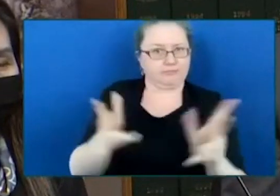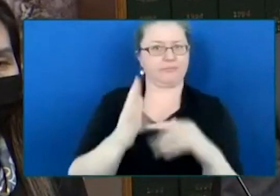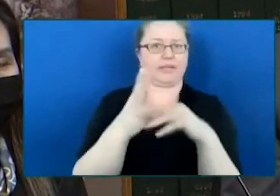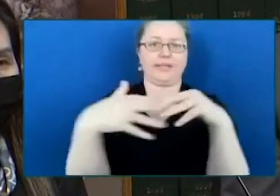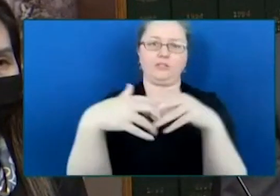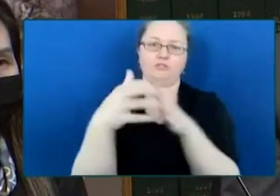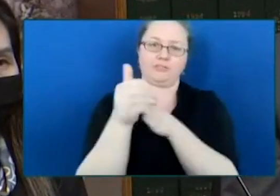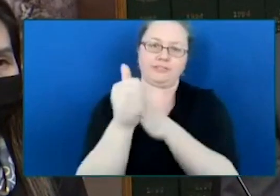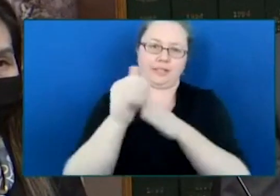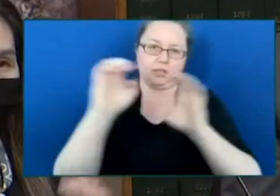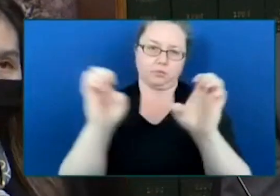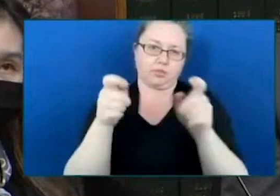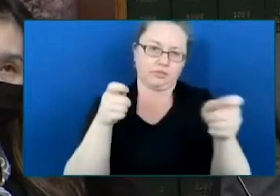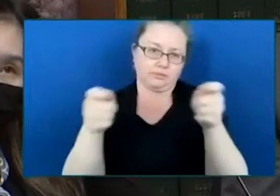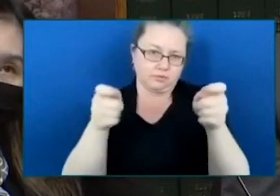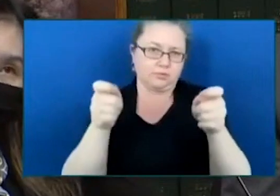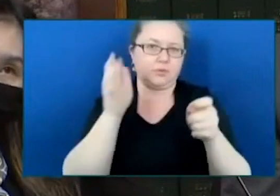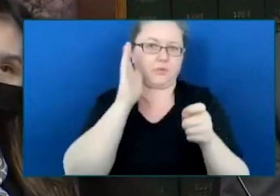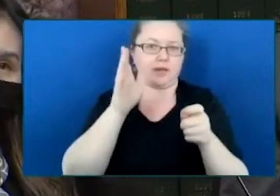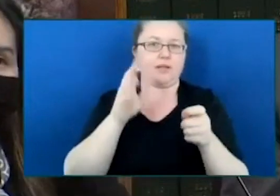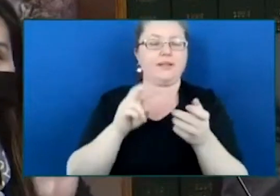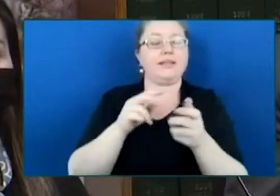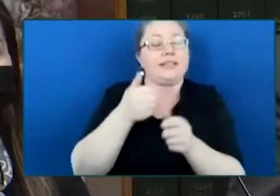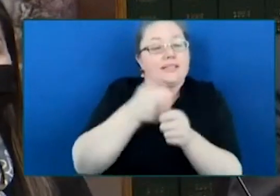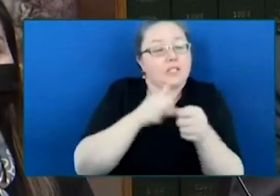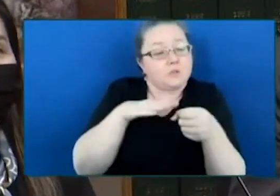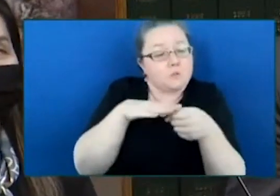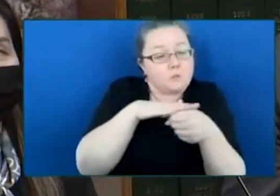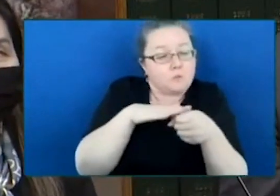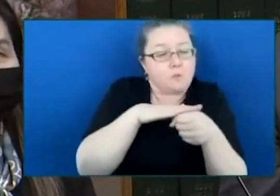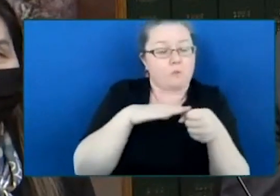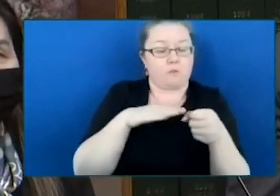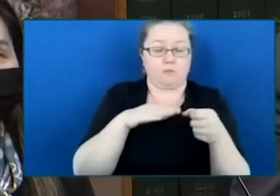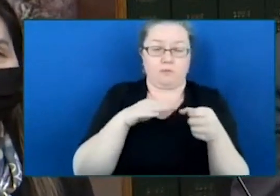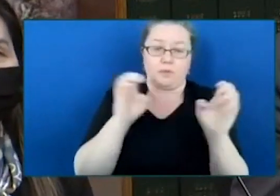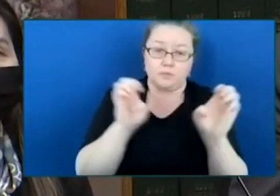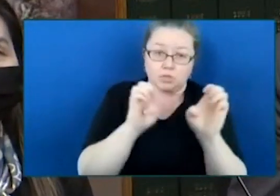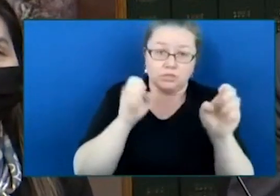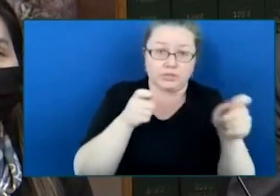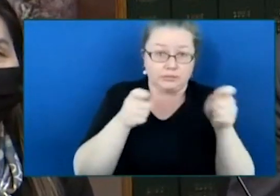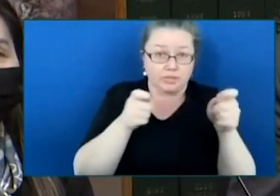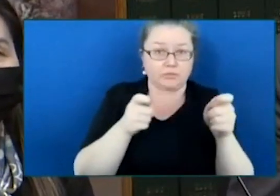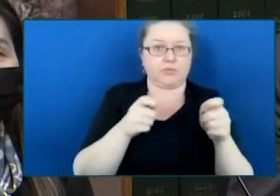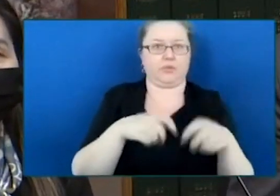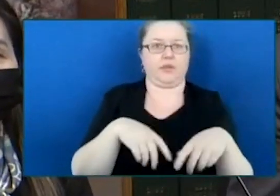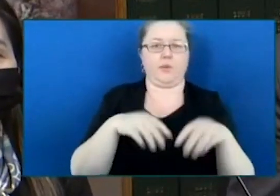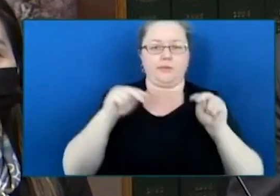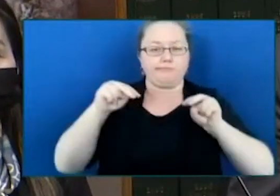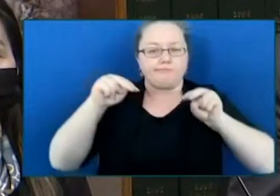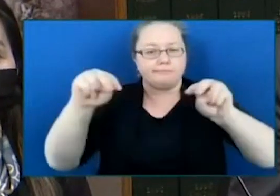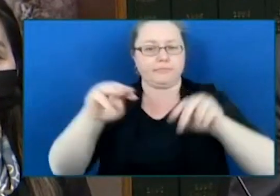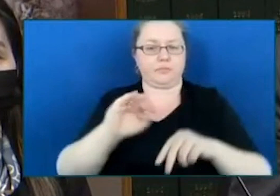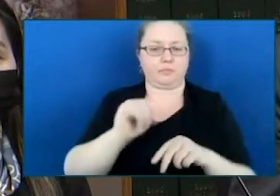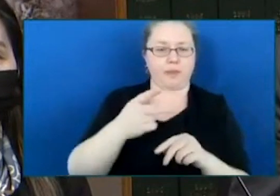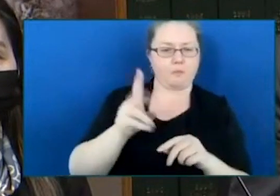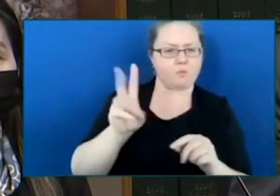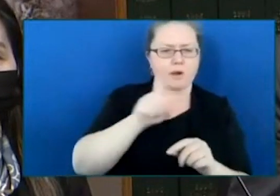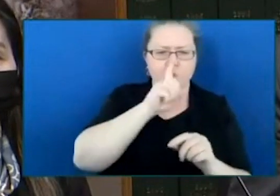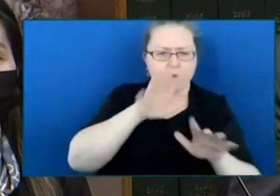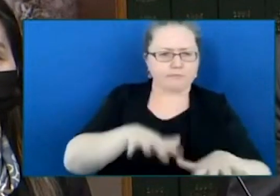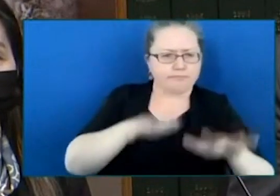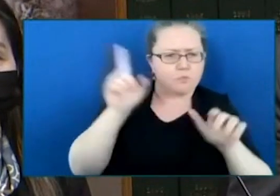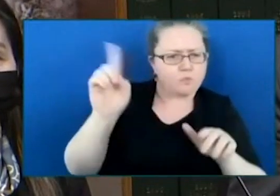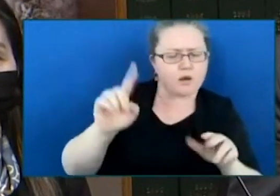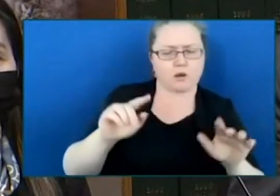management. This will help power local emergency services and operation centres, map floodplains, support flood risk assessments, and more.